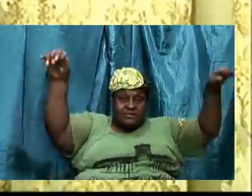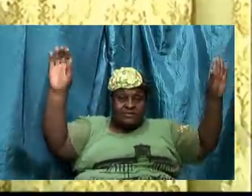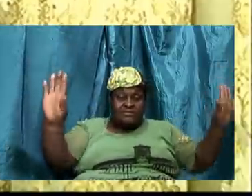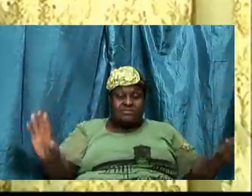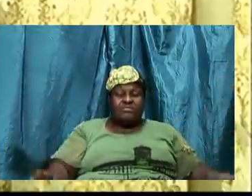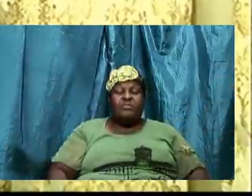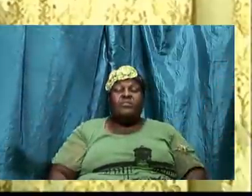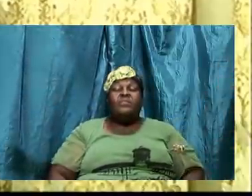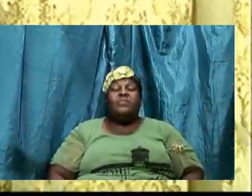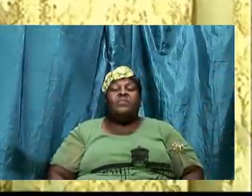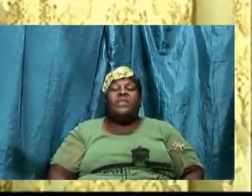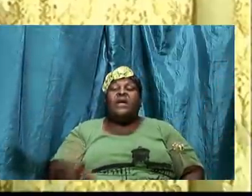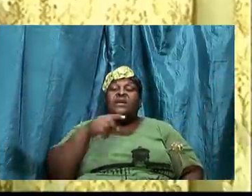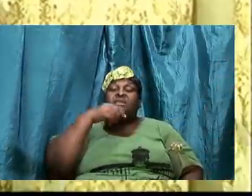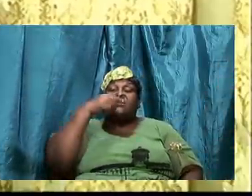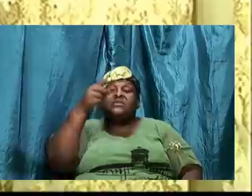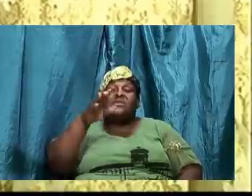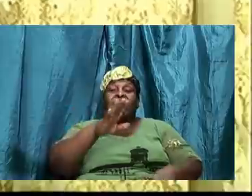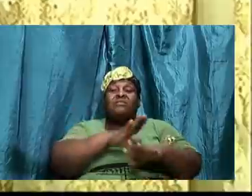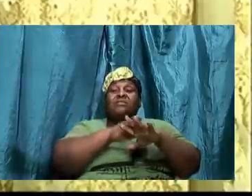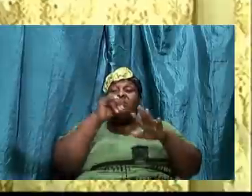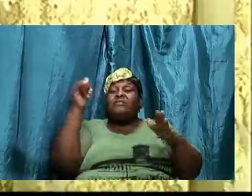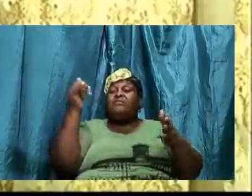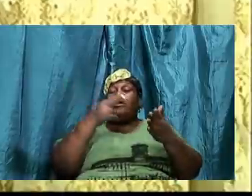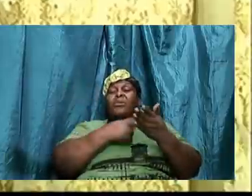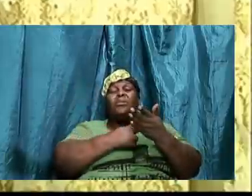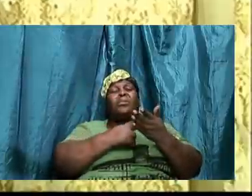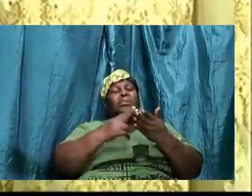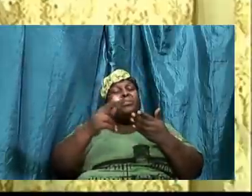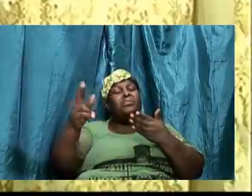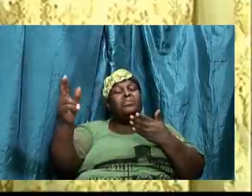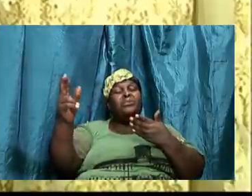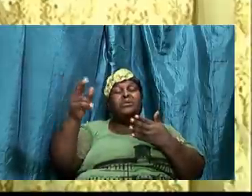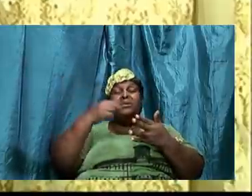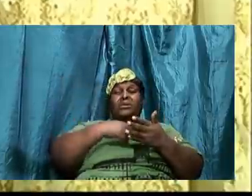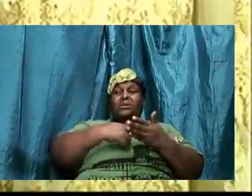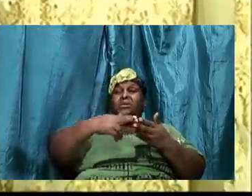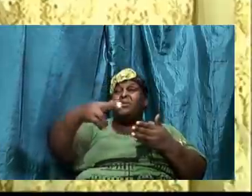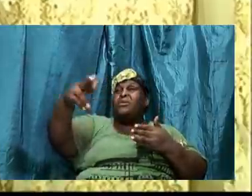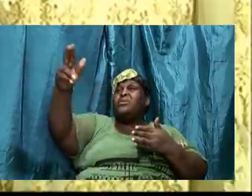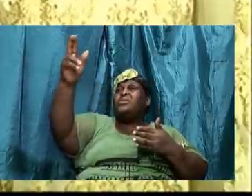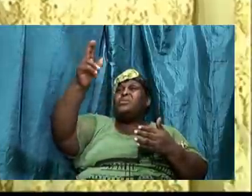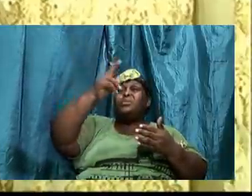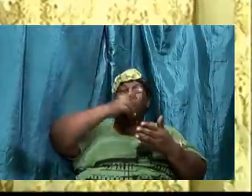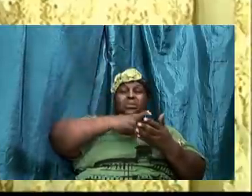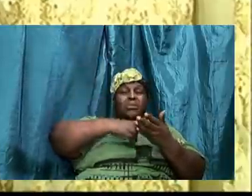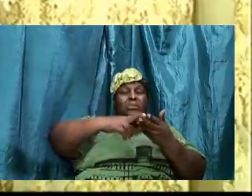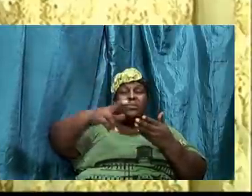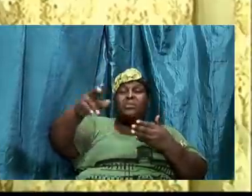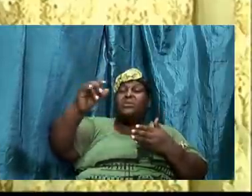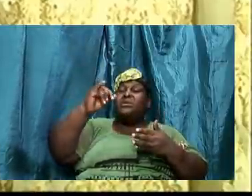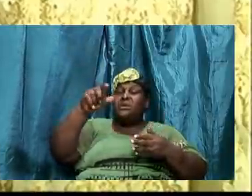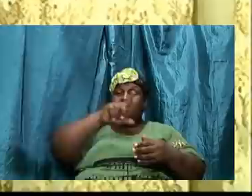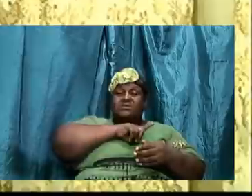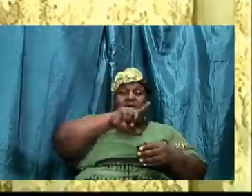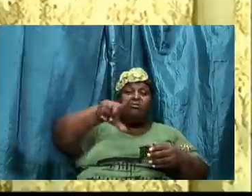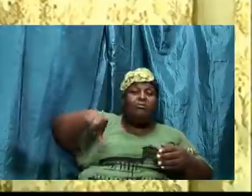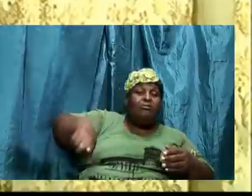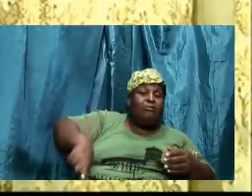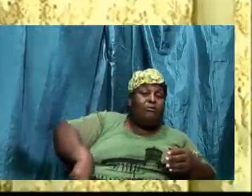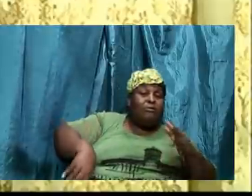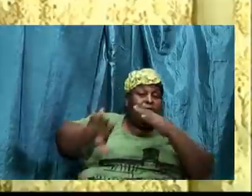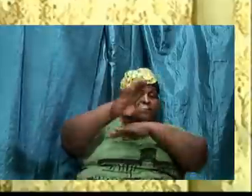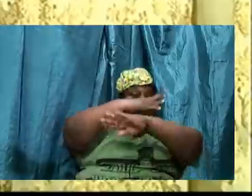And they said, "Holy, holy, holy is the Lord of